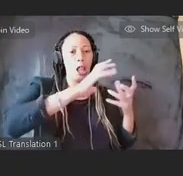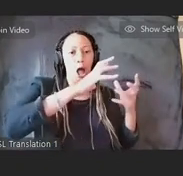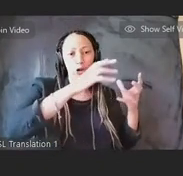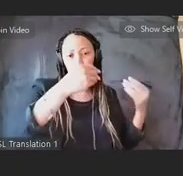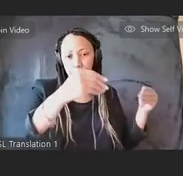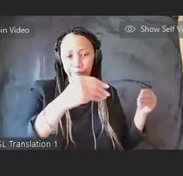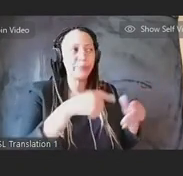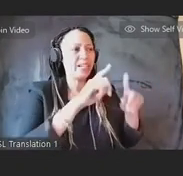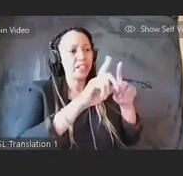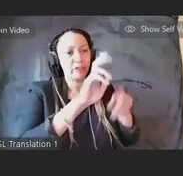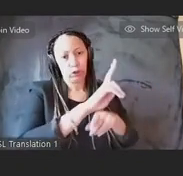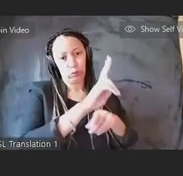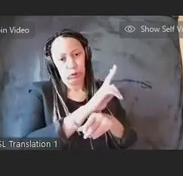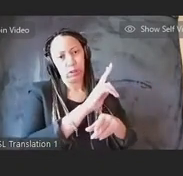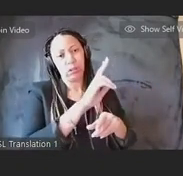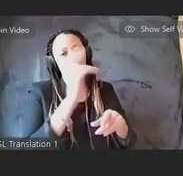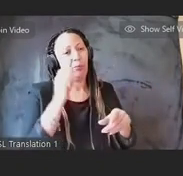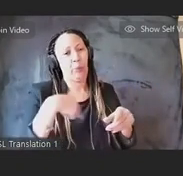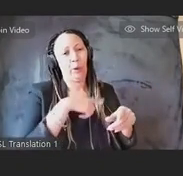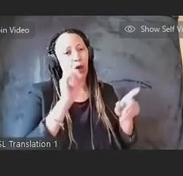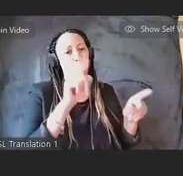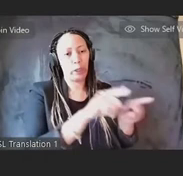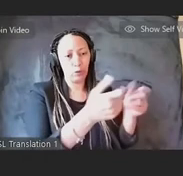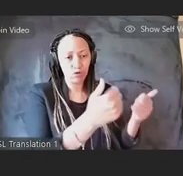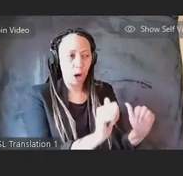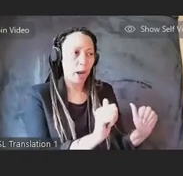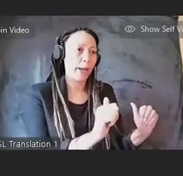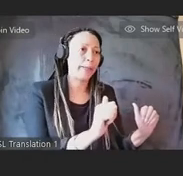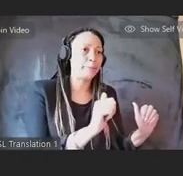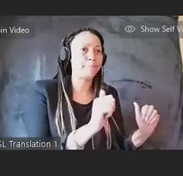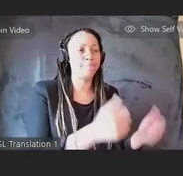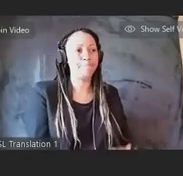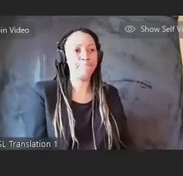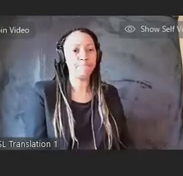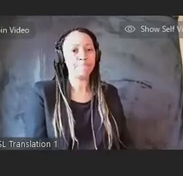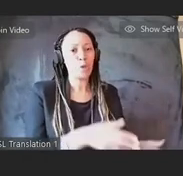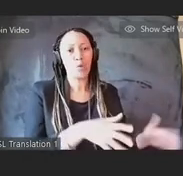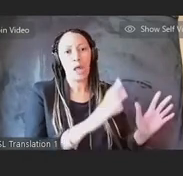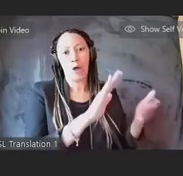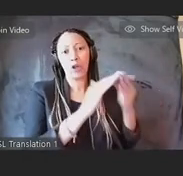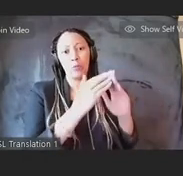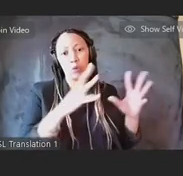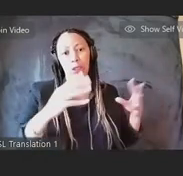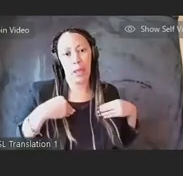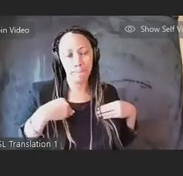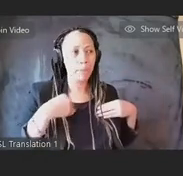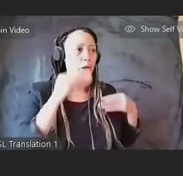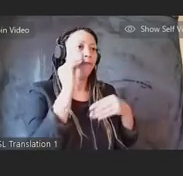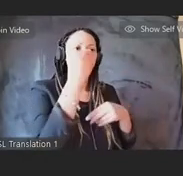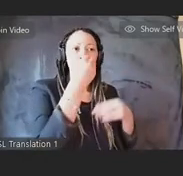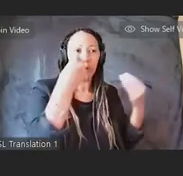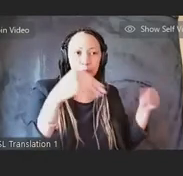are different use group six uses that we had agreed that we were trying to allow the community to accept, a florist, a furniture